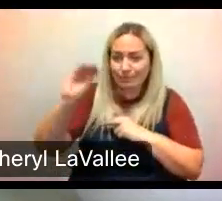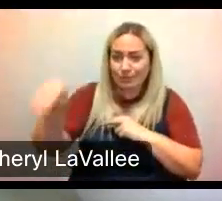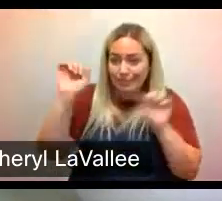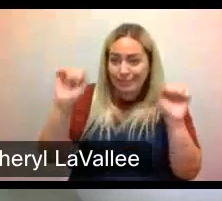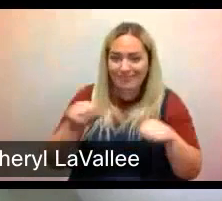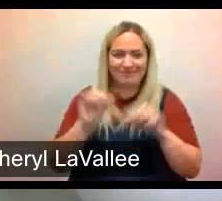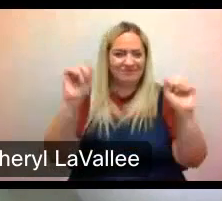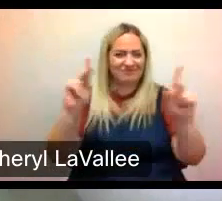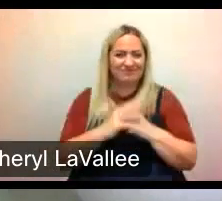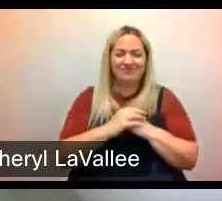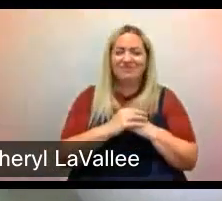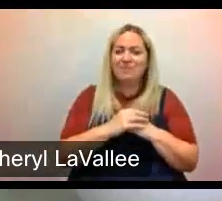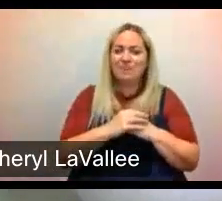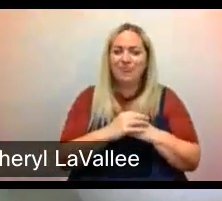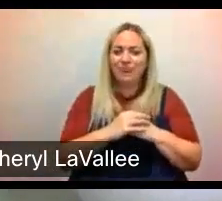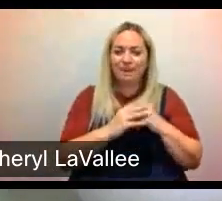All right.